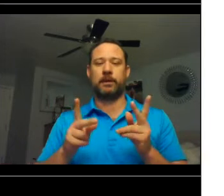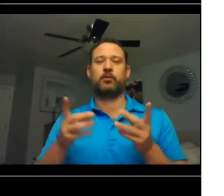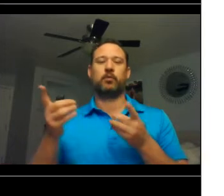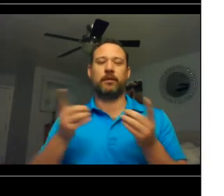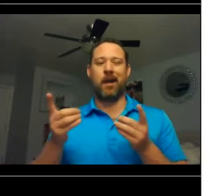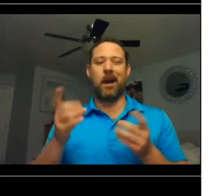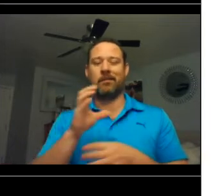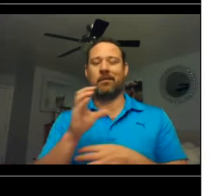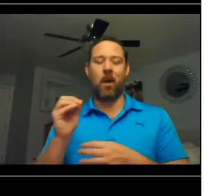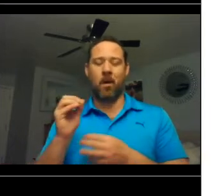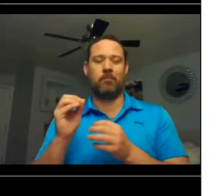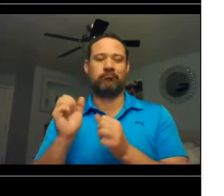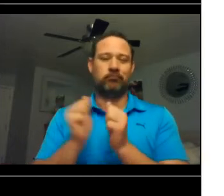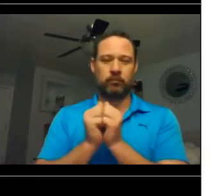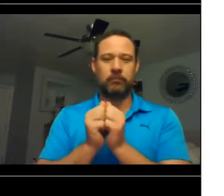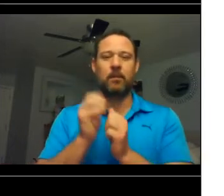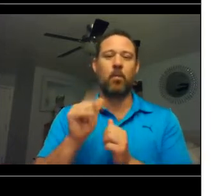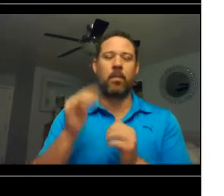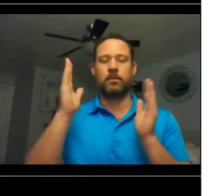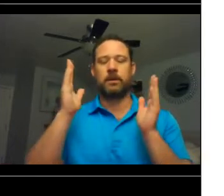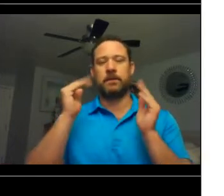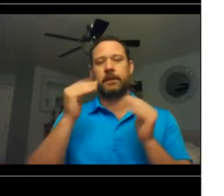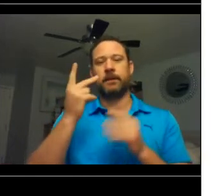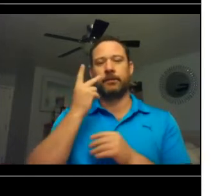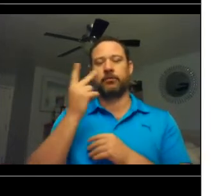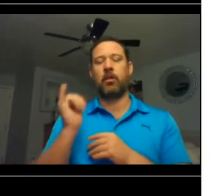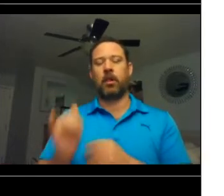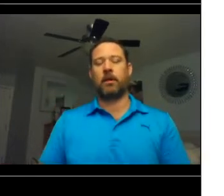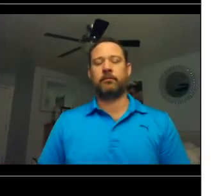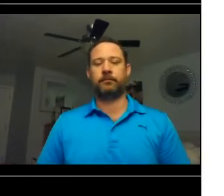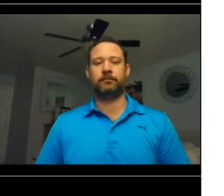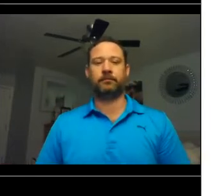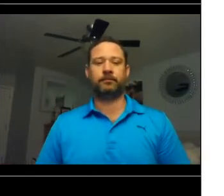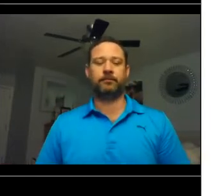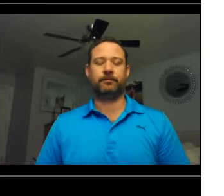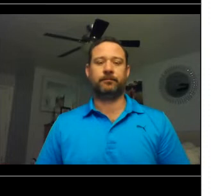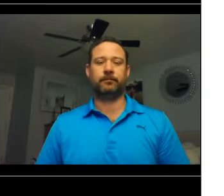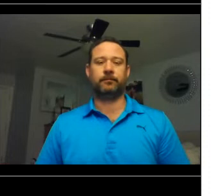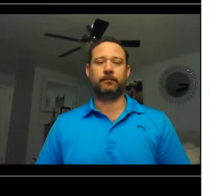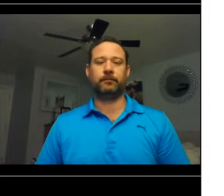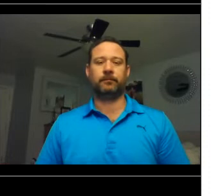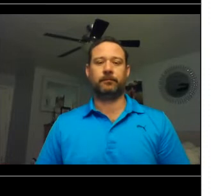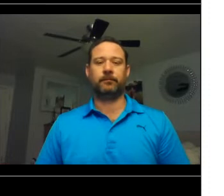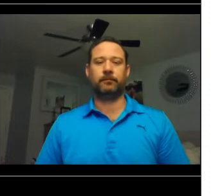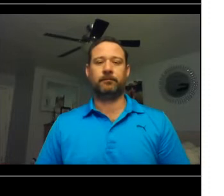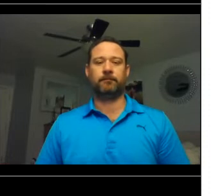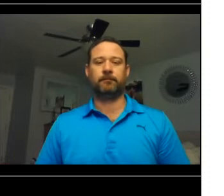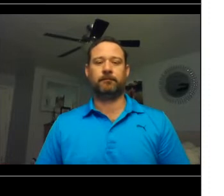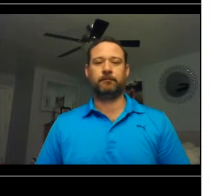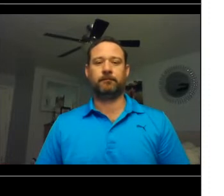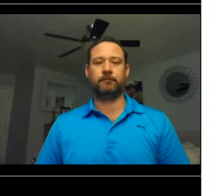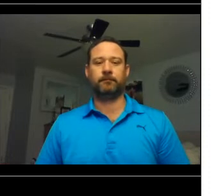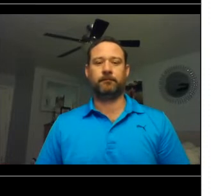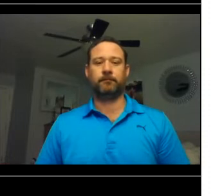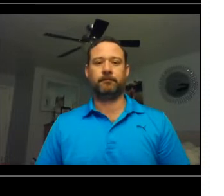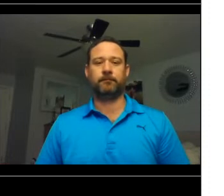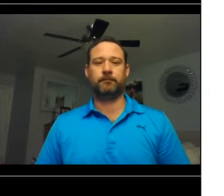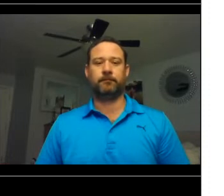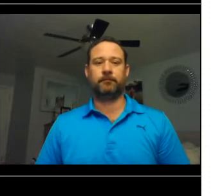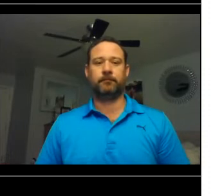collaboratively what those expectations look like from the membership perspective. Let's go to the next